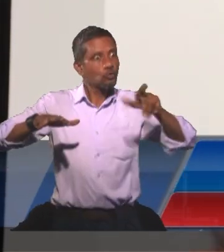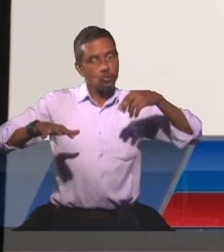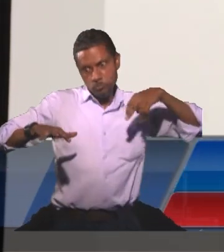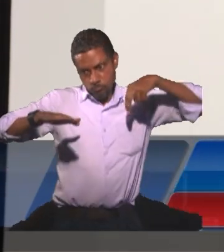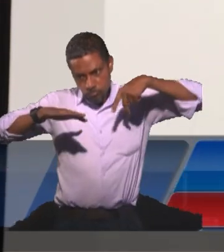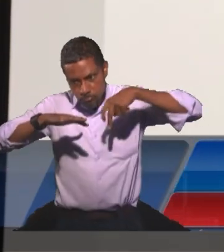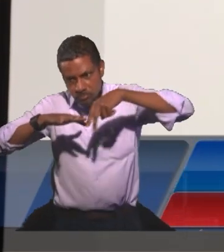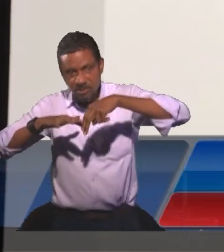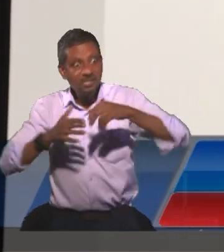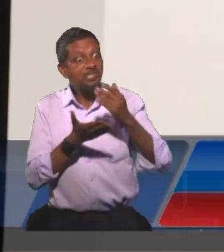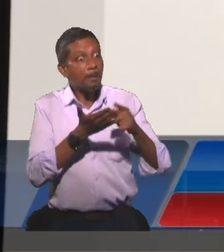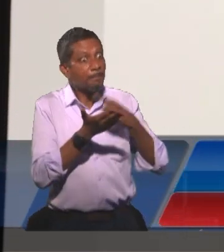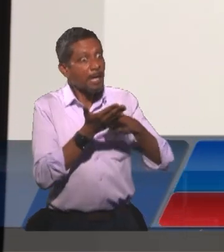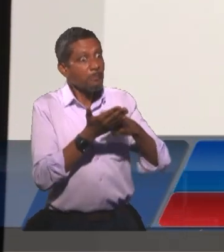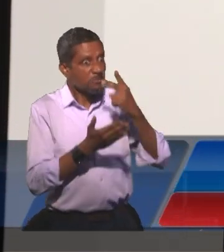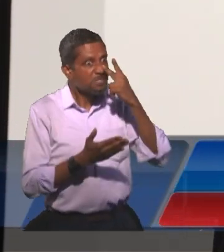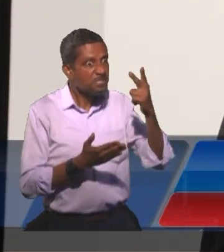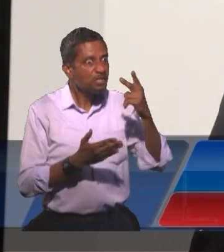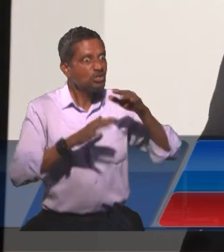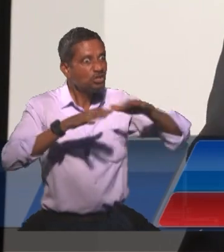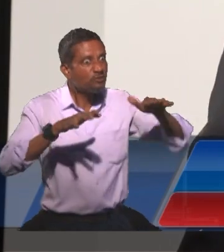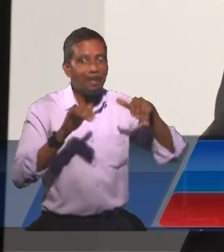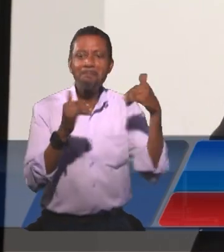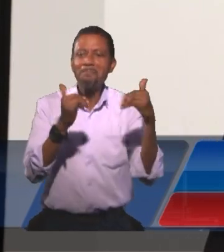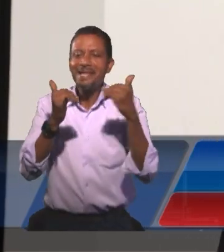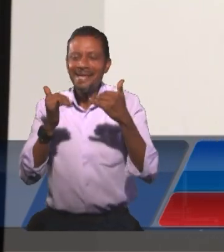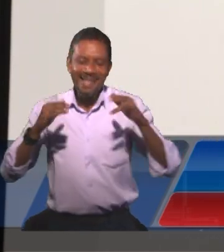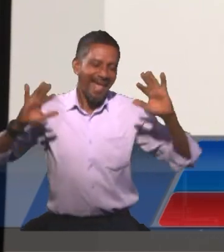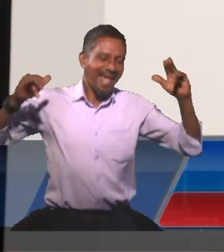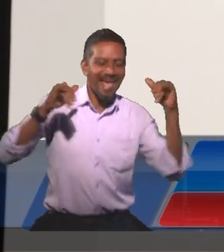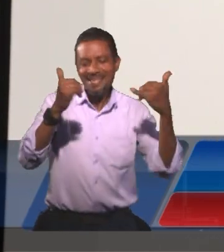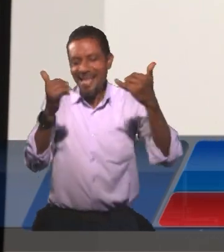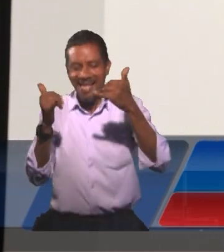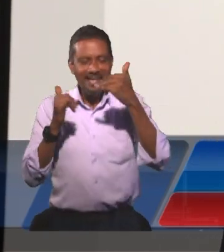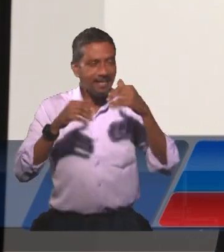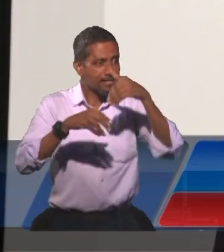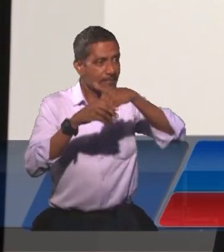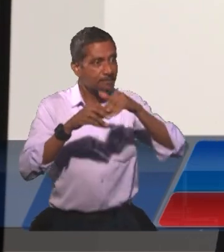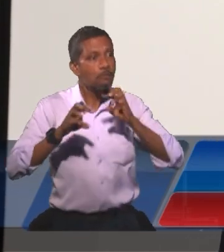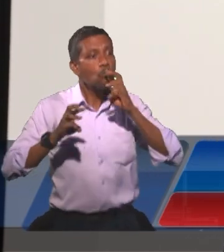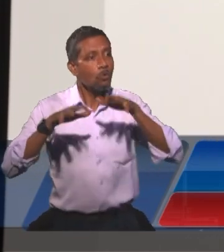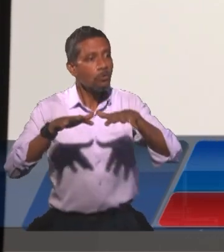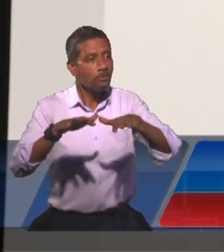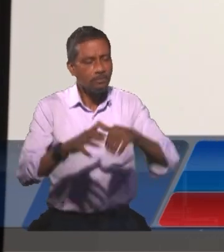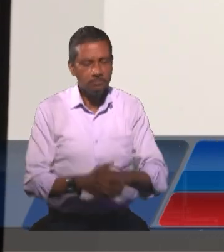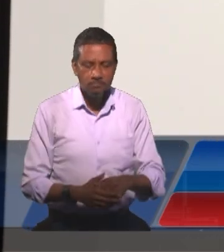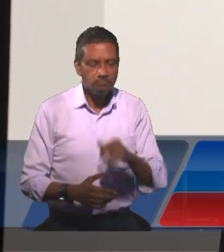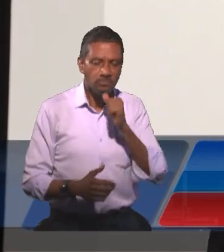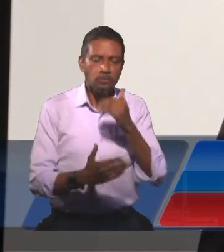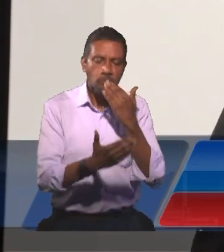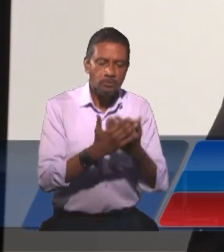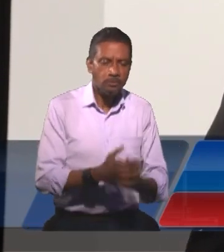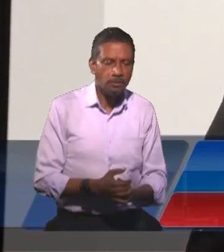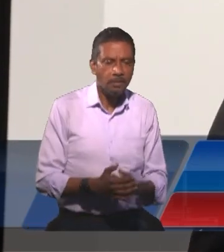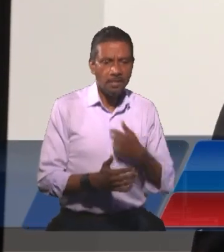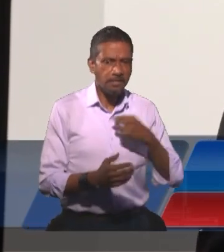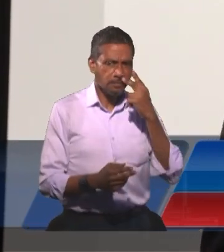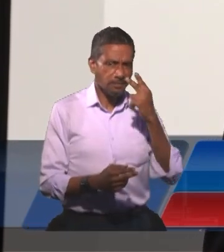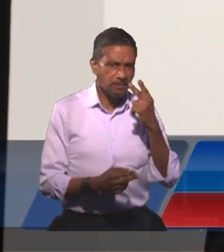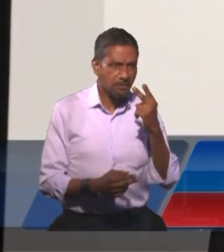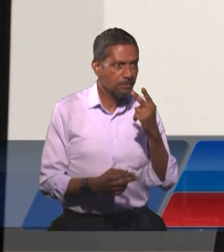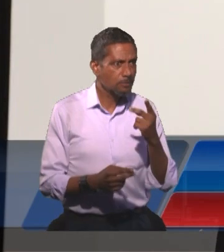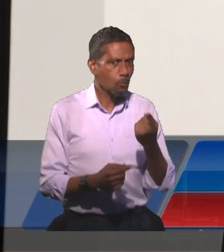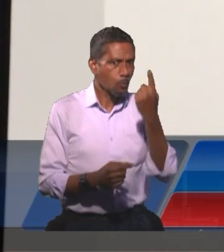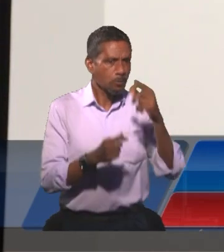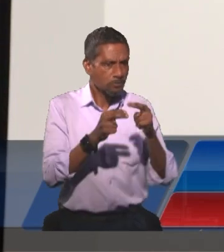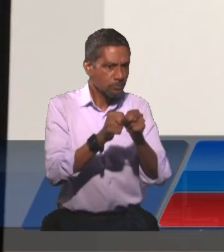children playing in flood waters. That is not advisable. I saw in one of the newspapers this morning a